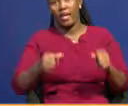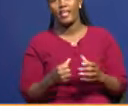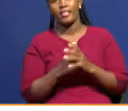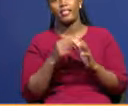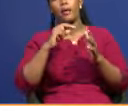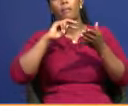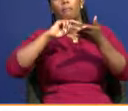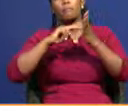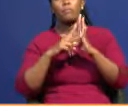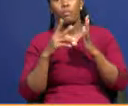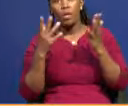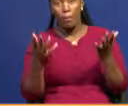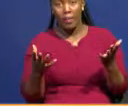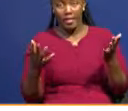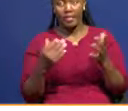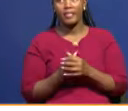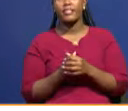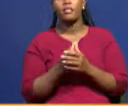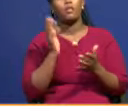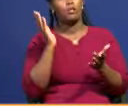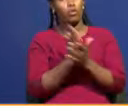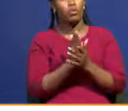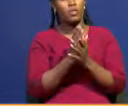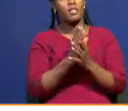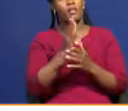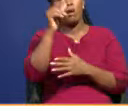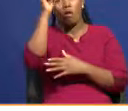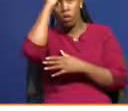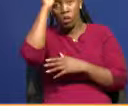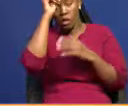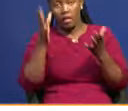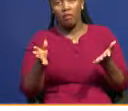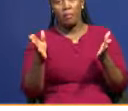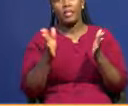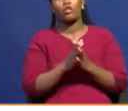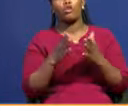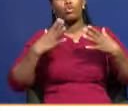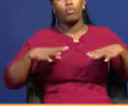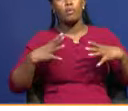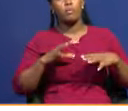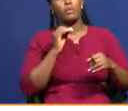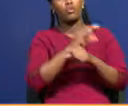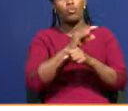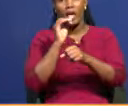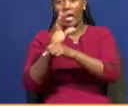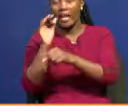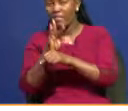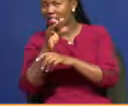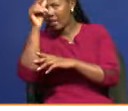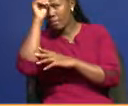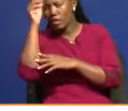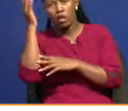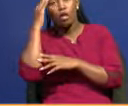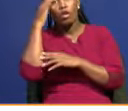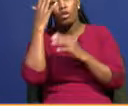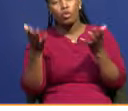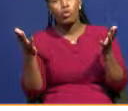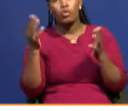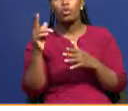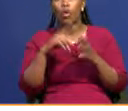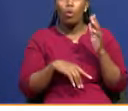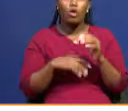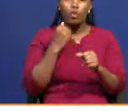aspects, it is for the government and people advising government to find out what could work for